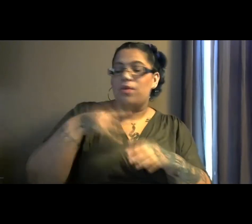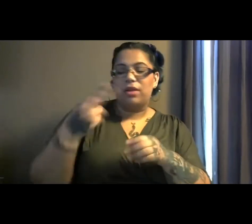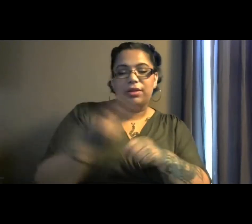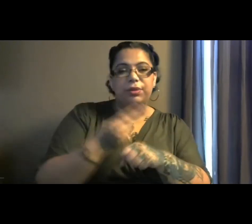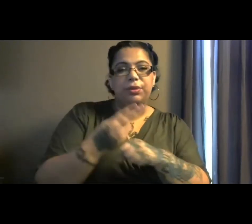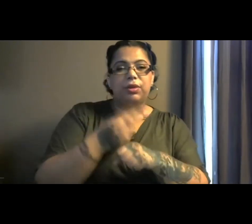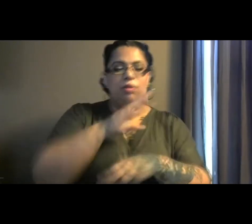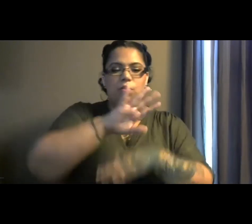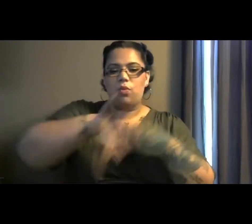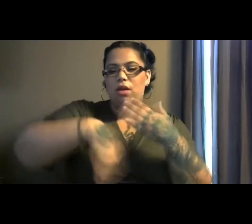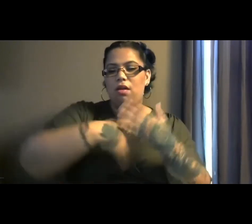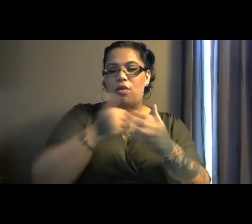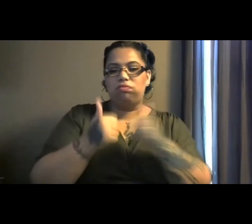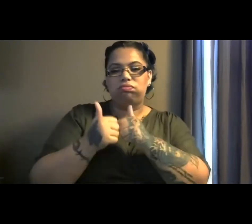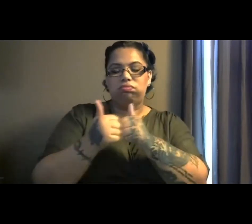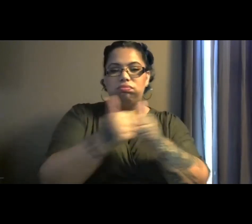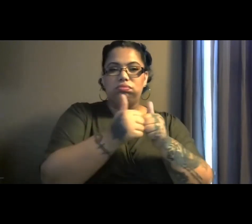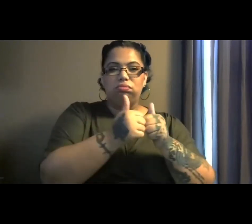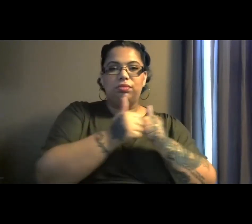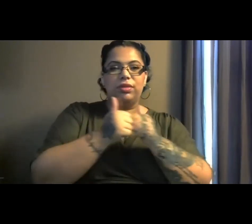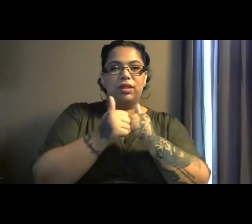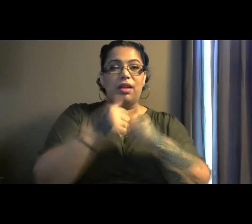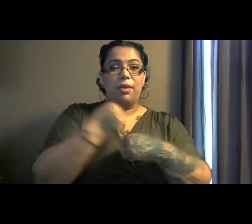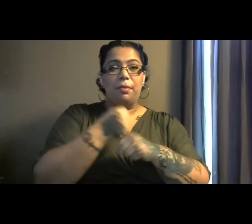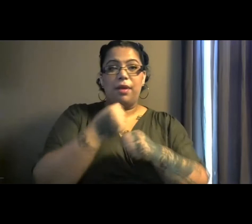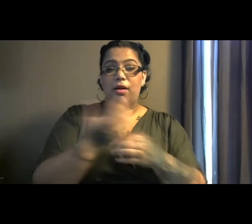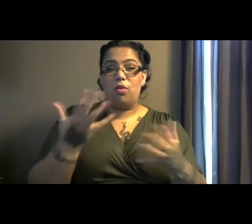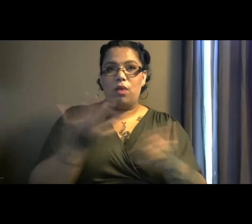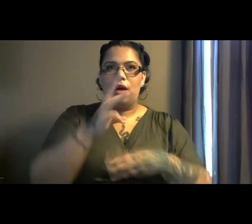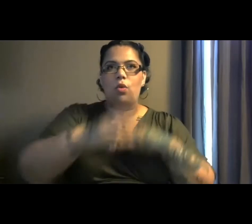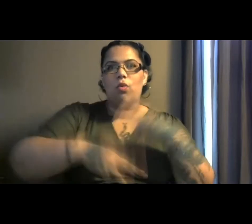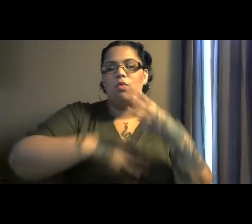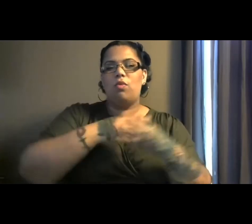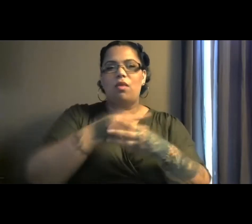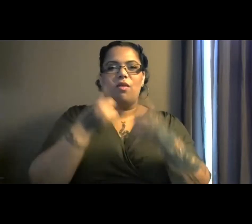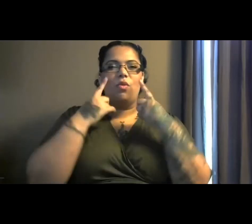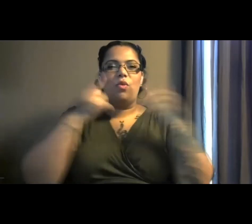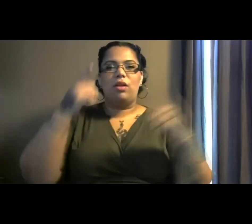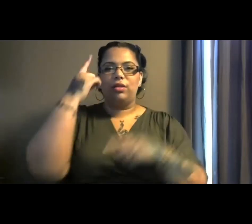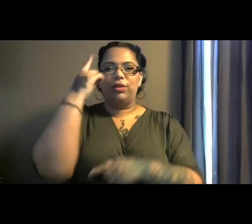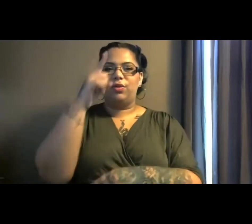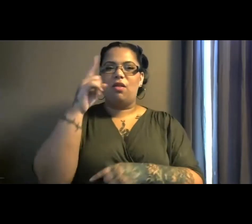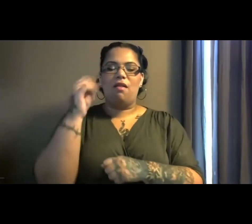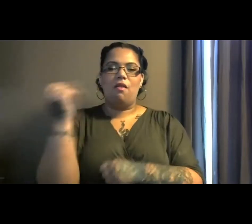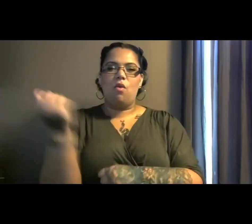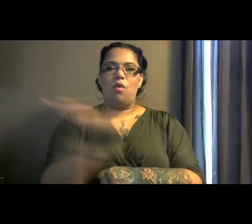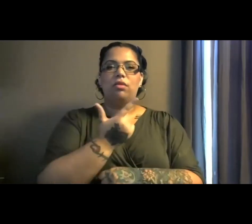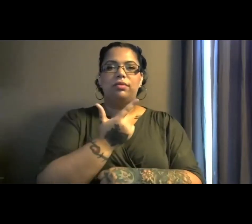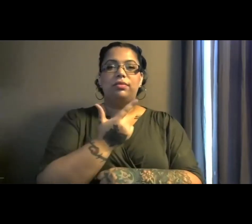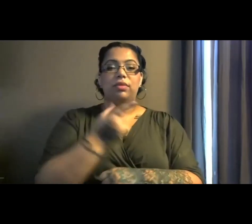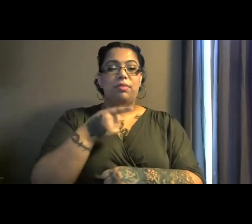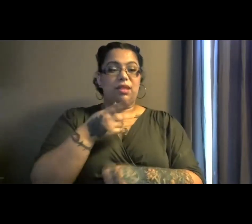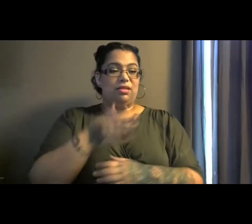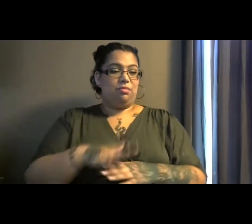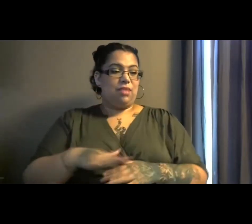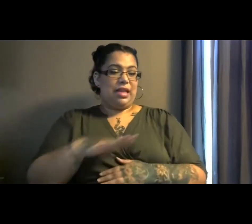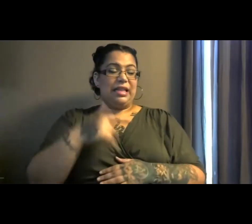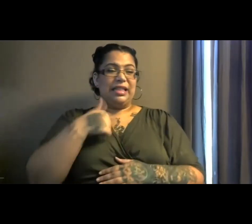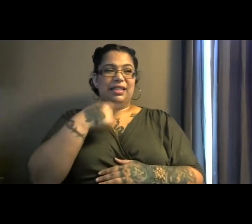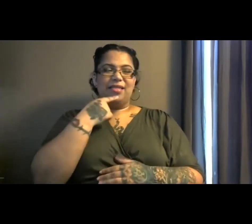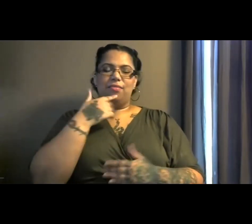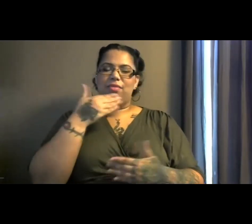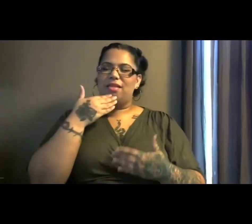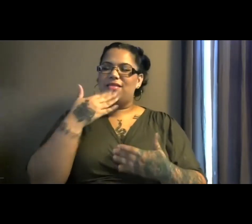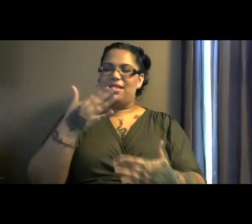world that works for everyone. So it is from this place that I give thanks and I release my word into the